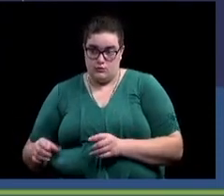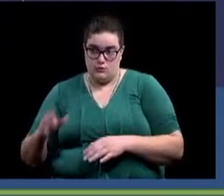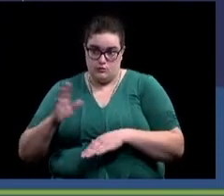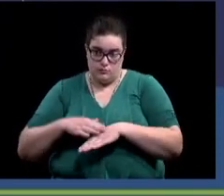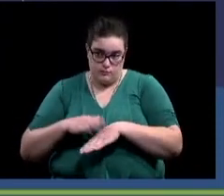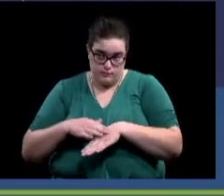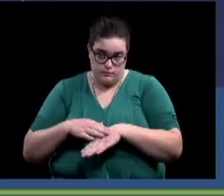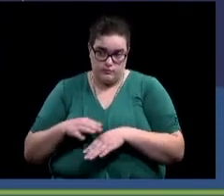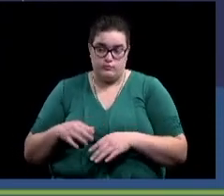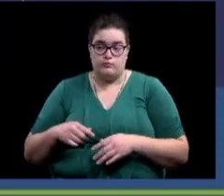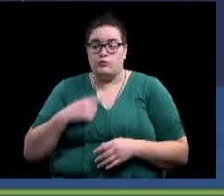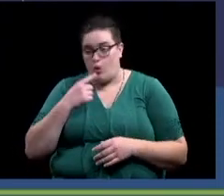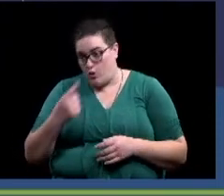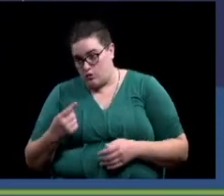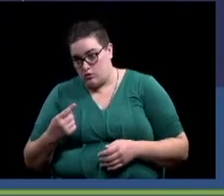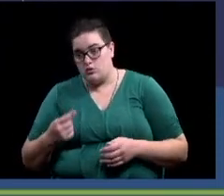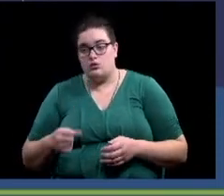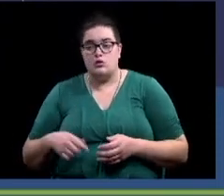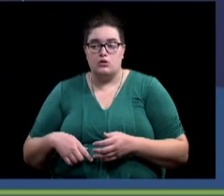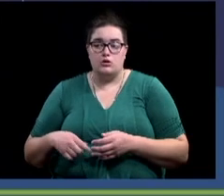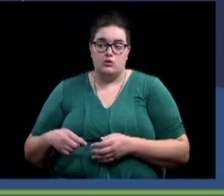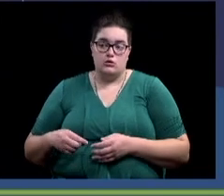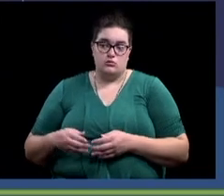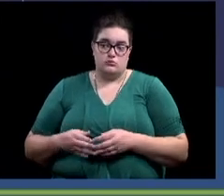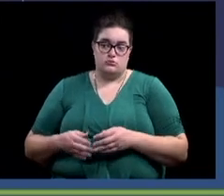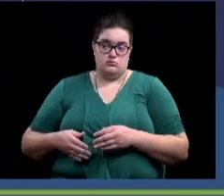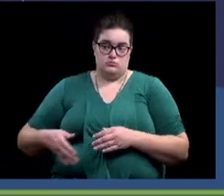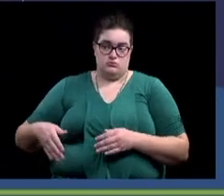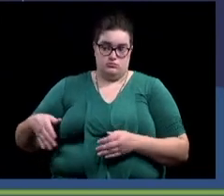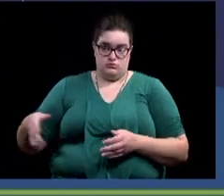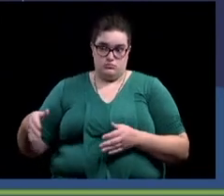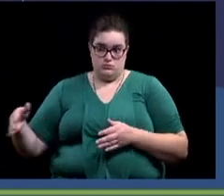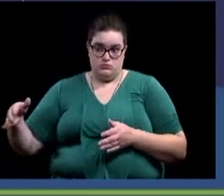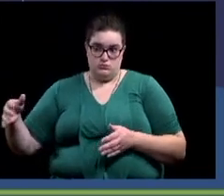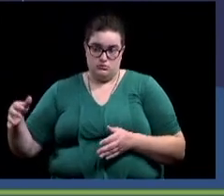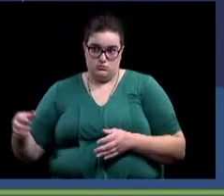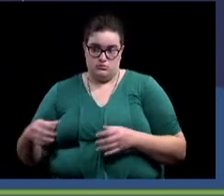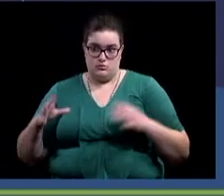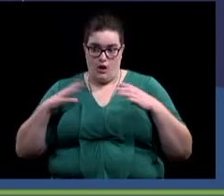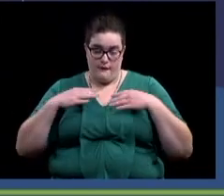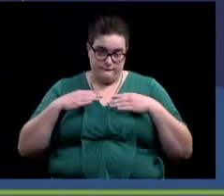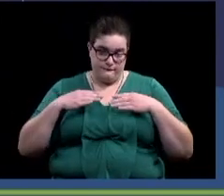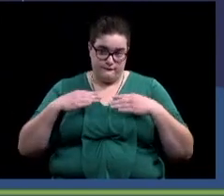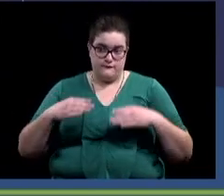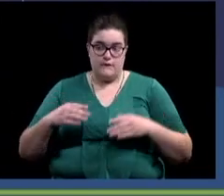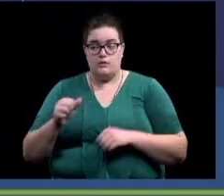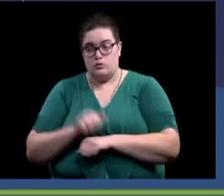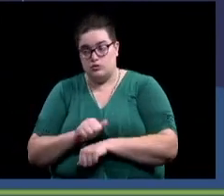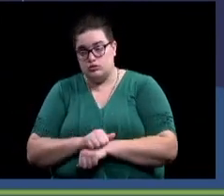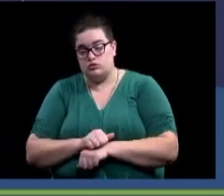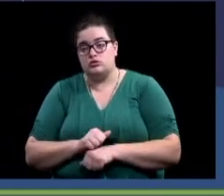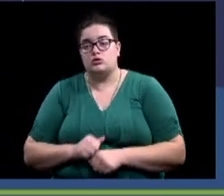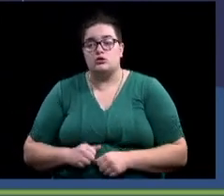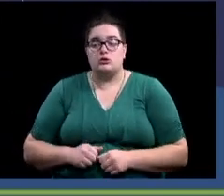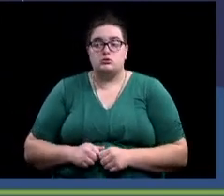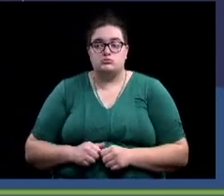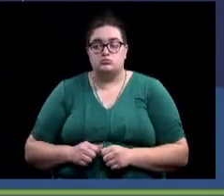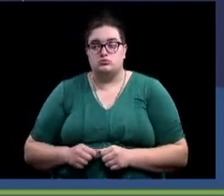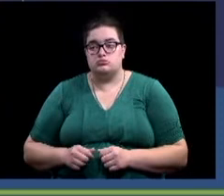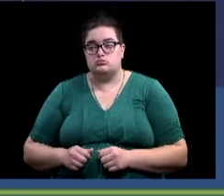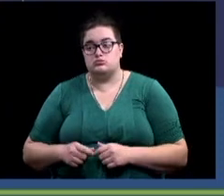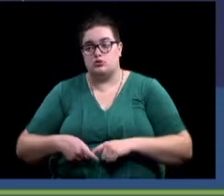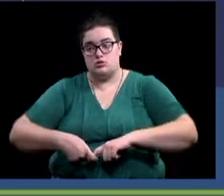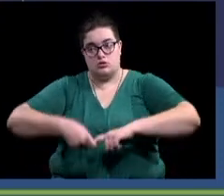end was days off. In a couple of the years, an indefinite suspension was issued out. And in a couple of cases,